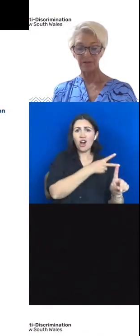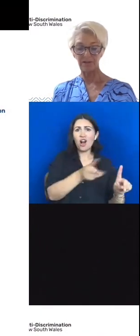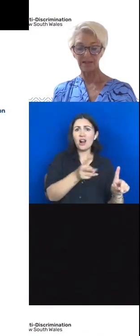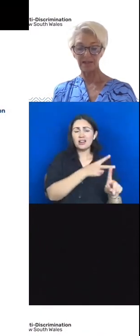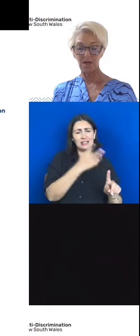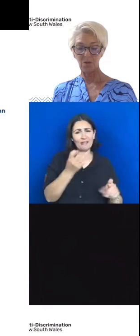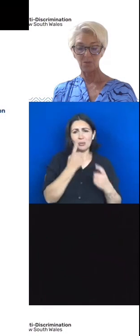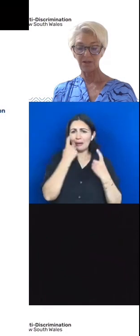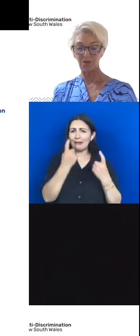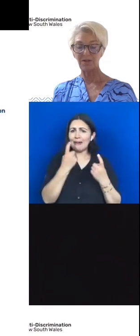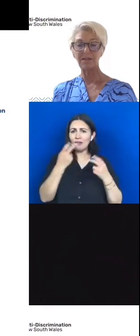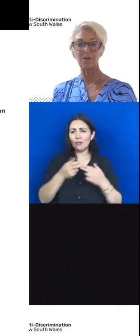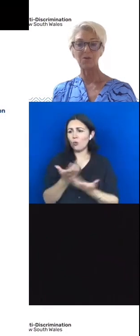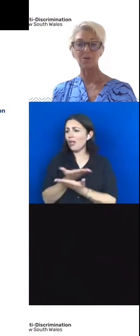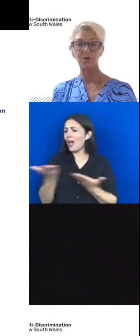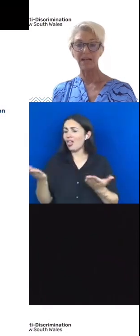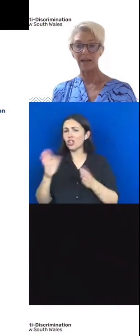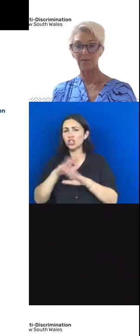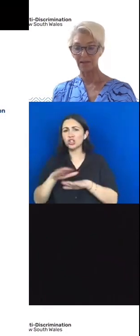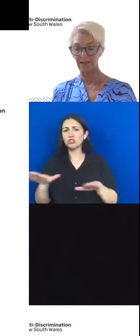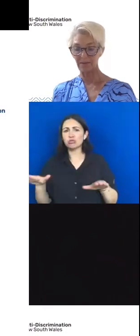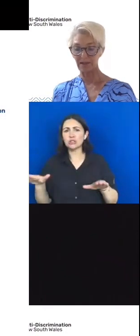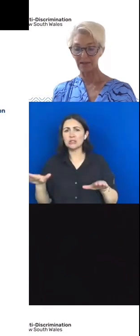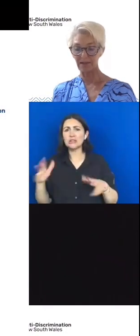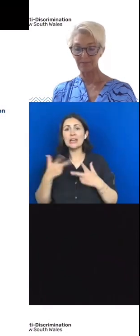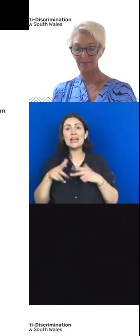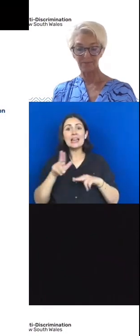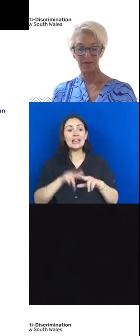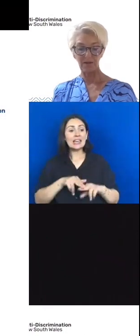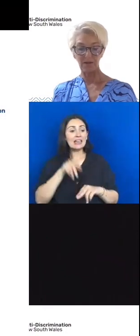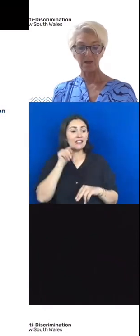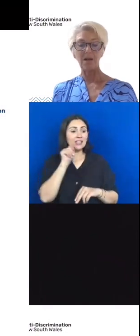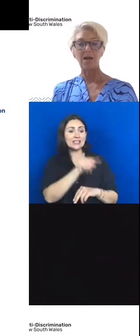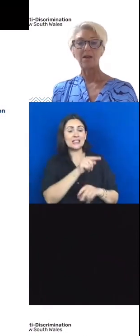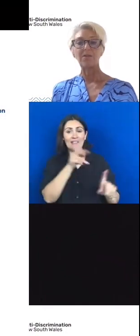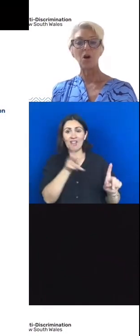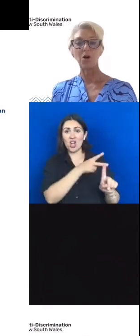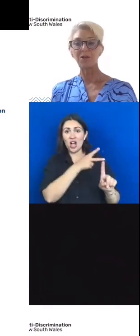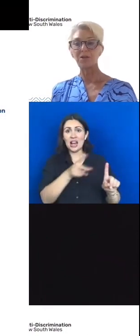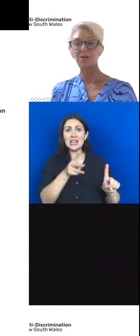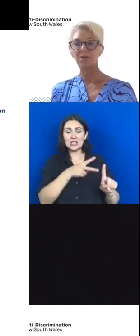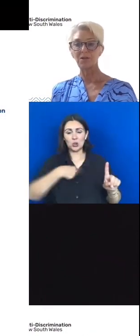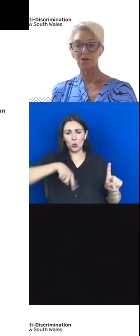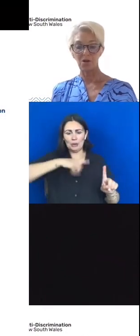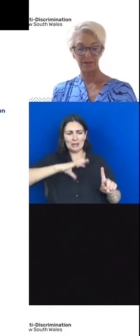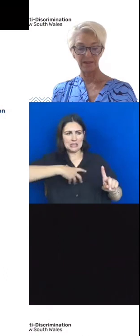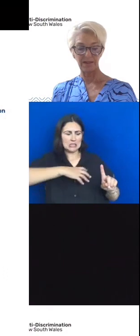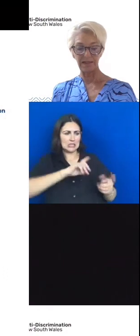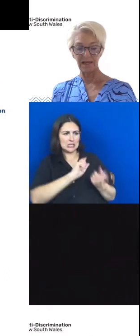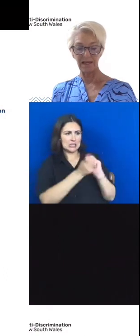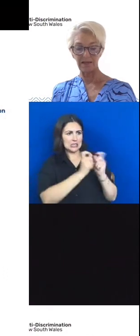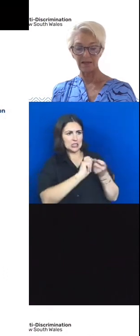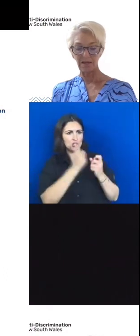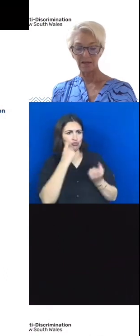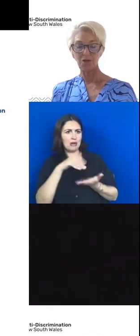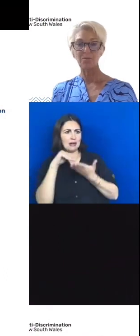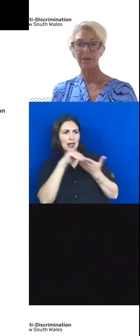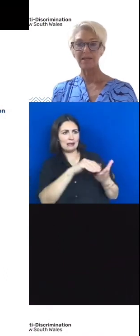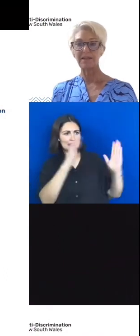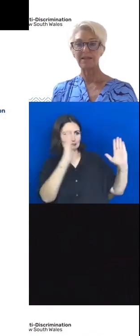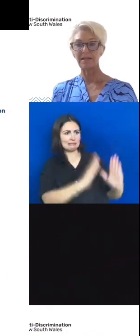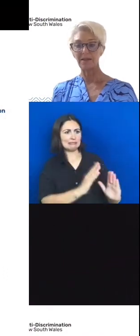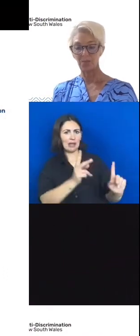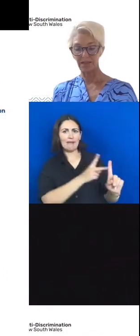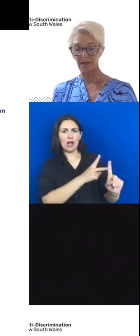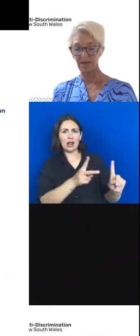playing fields with students who do not have a disability. The option to go with the DDA should